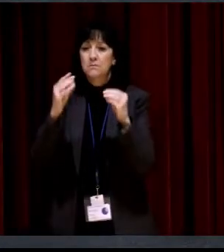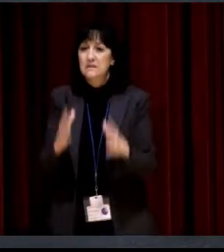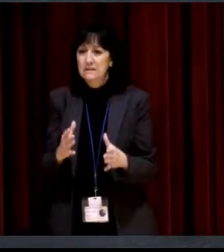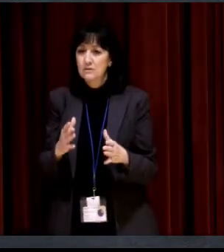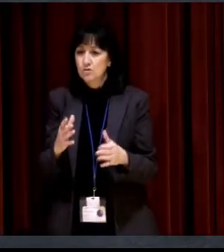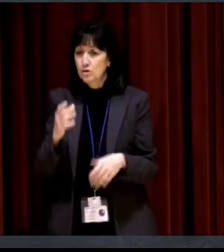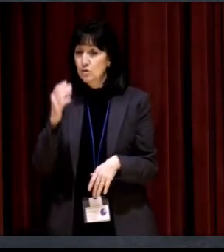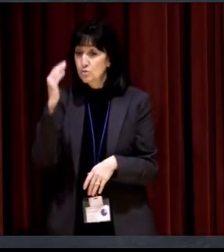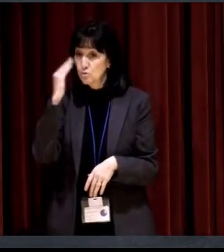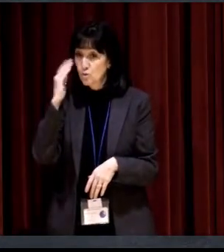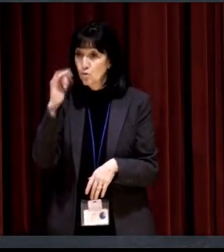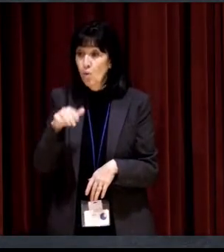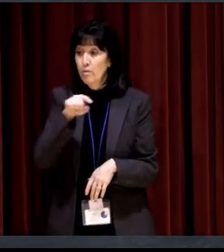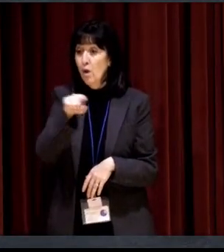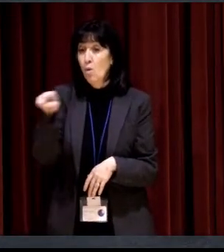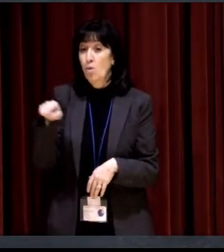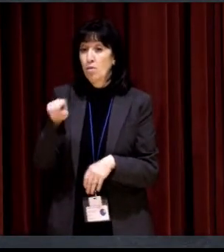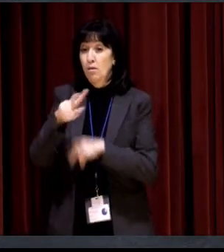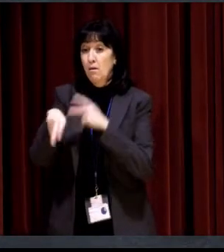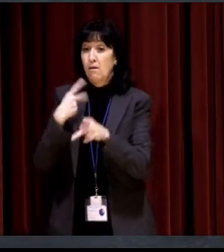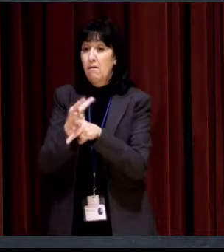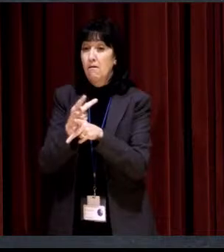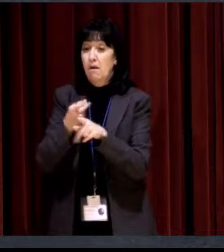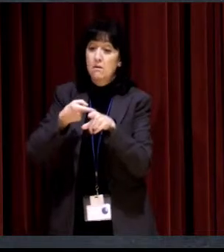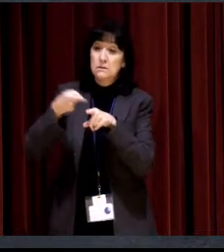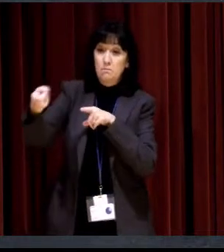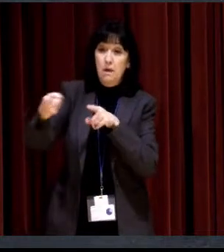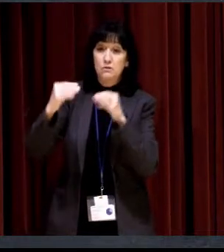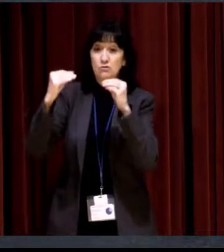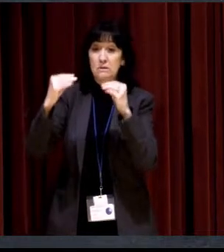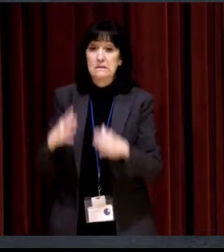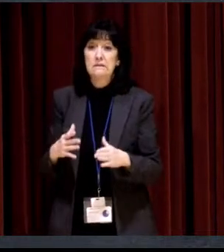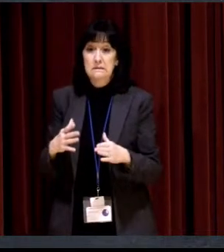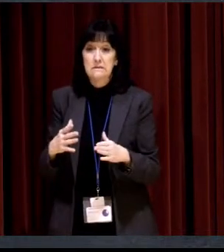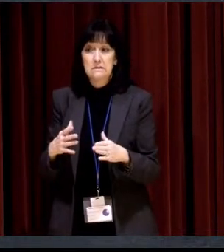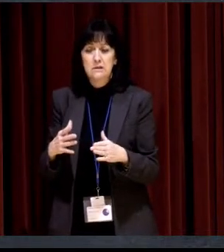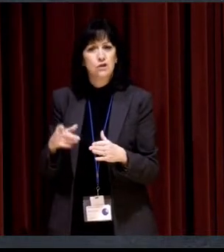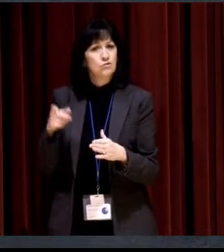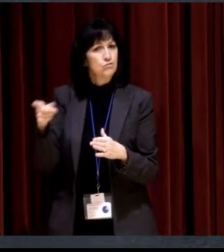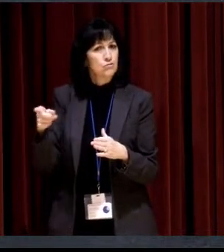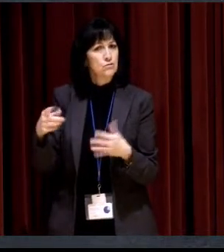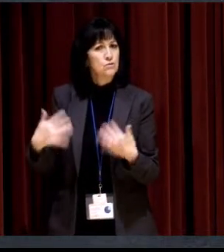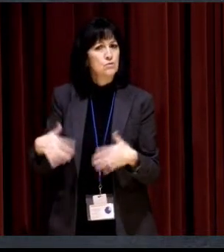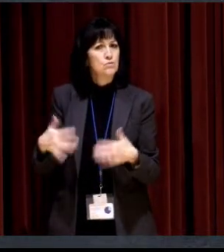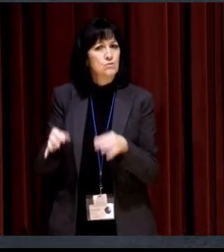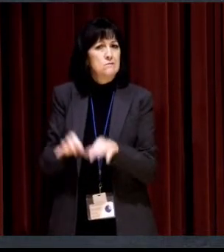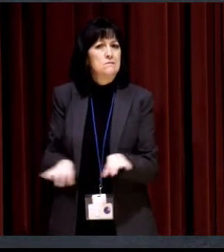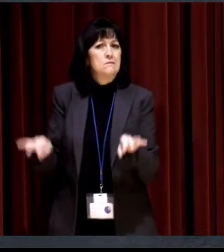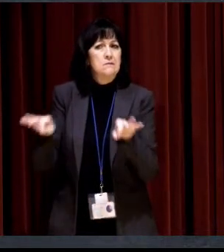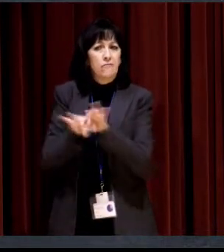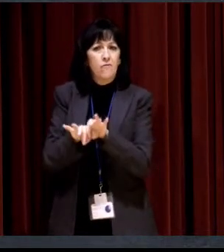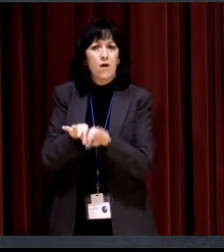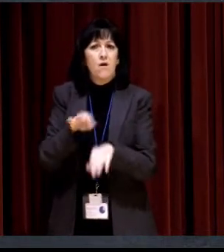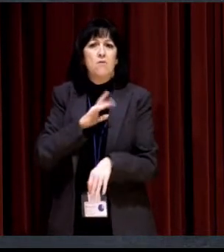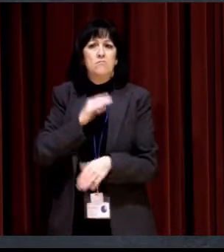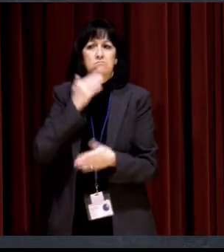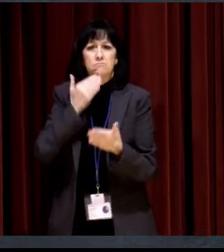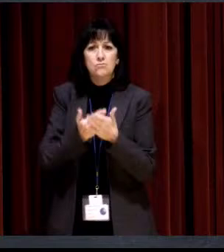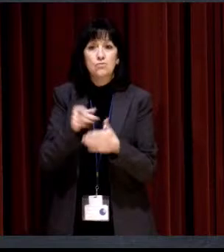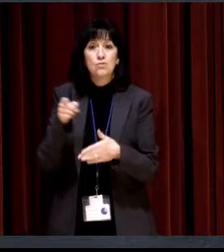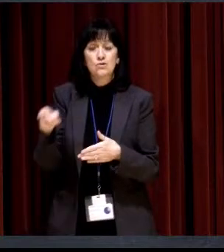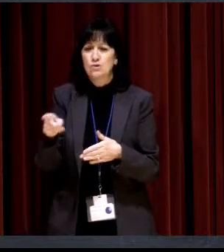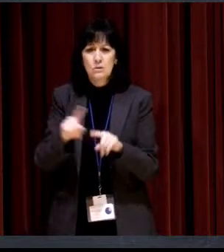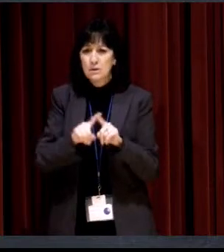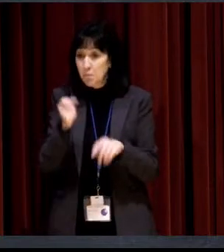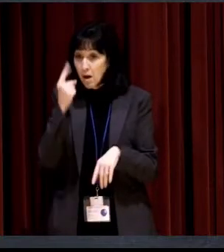kind of innovative recruitment are we talking about when there are not enough educators to fill the jobs we have now? Yeah, I have a